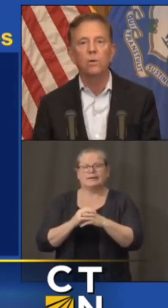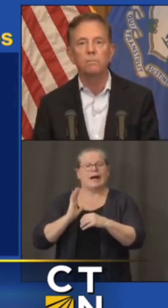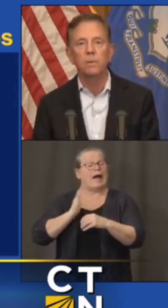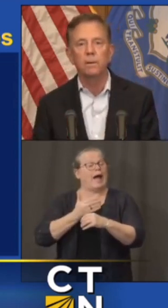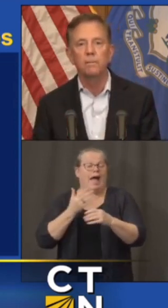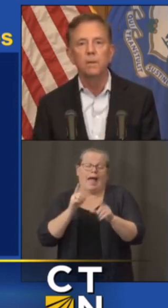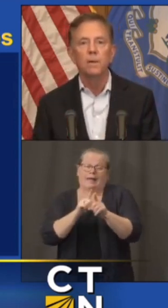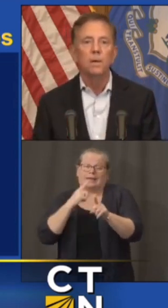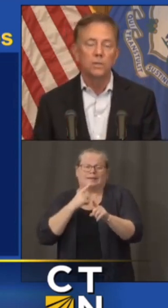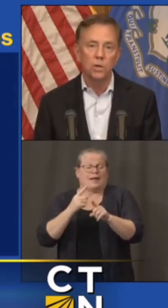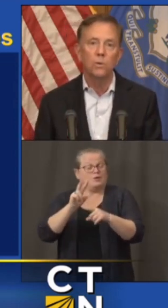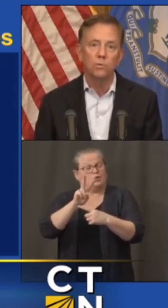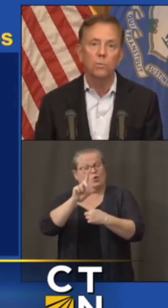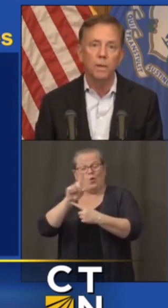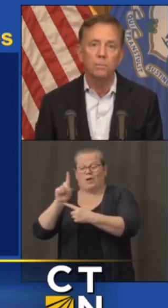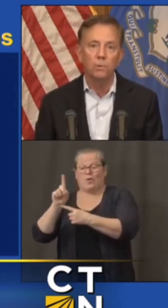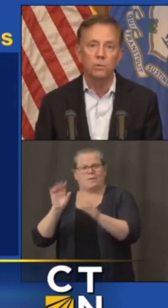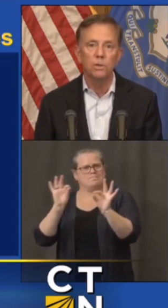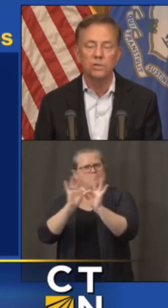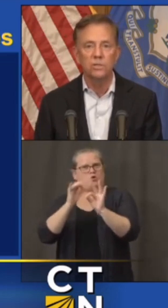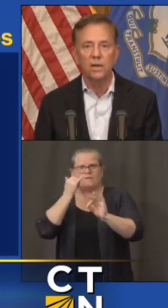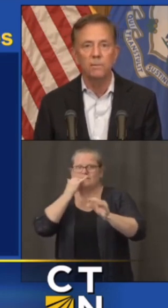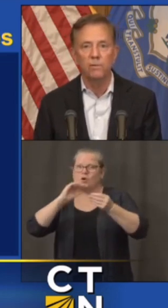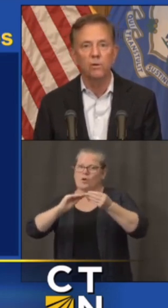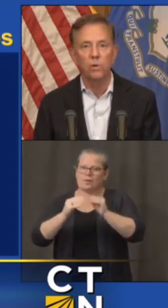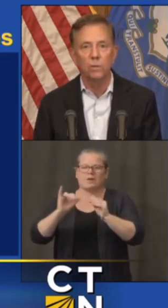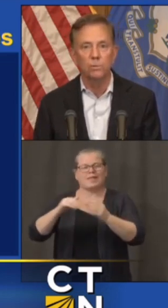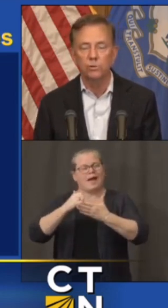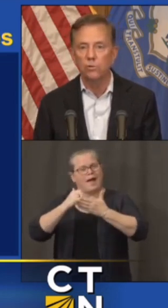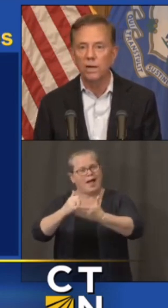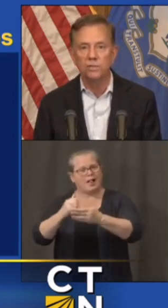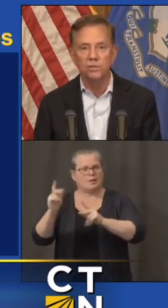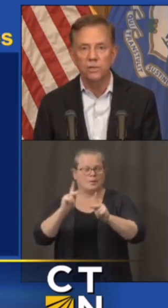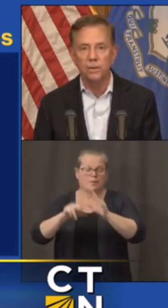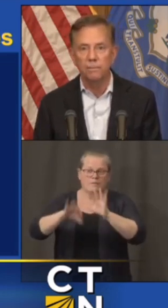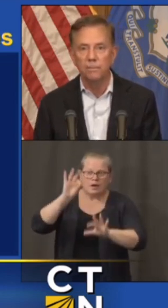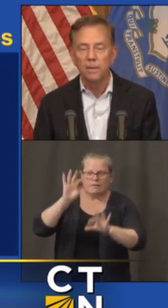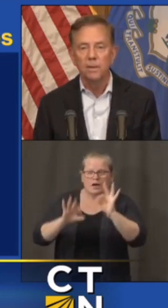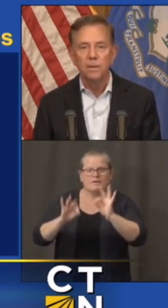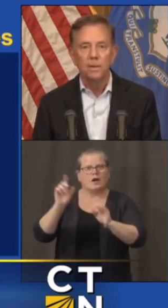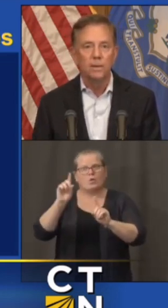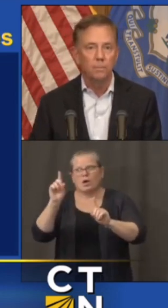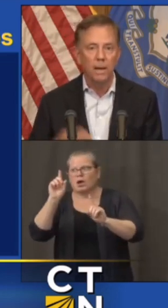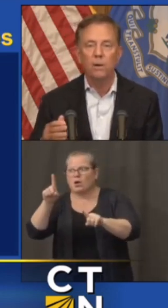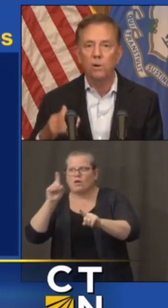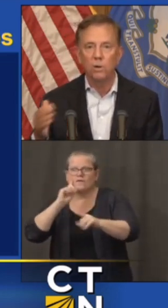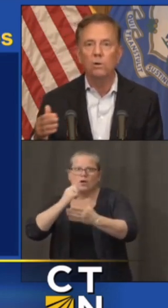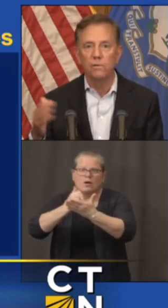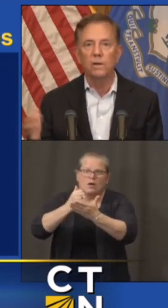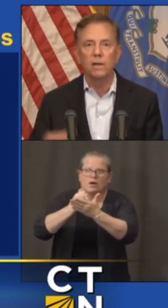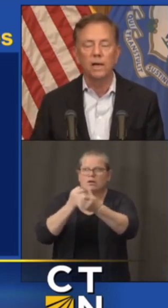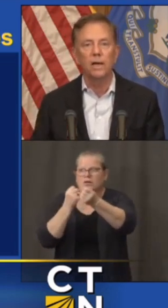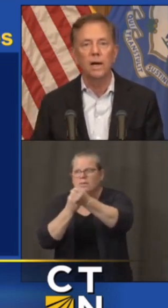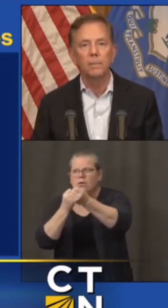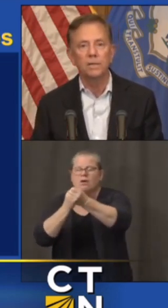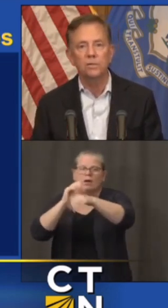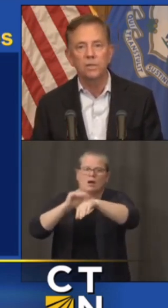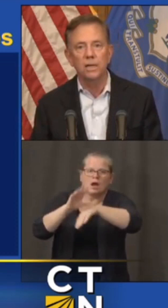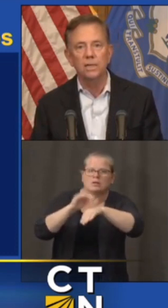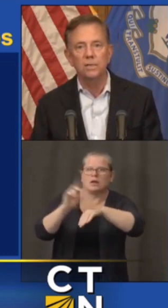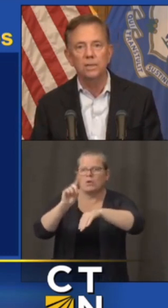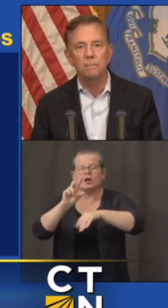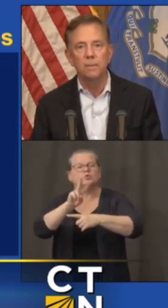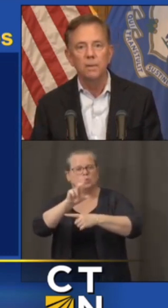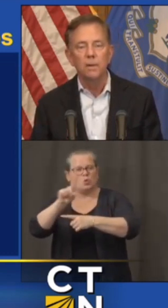window into what is going through people during this time of incredible stress, you know, power, COVID,